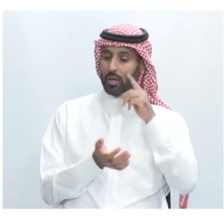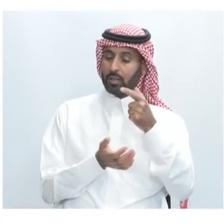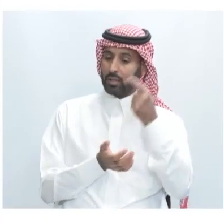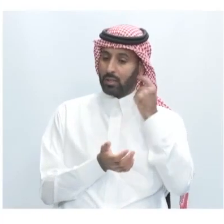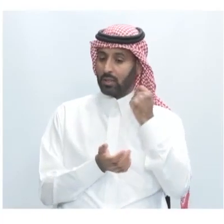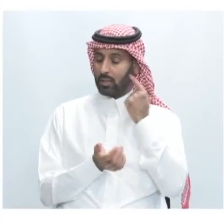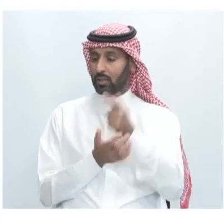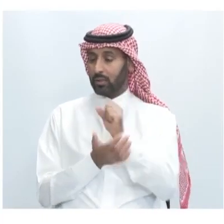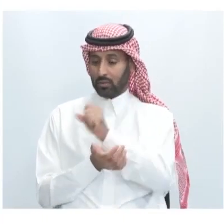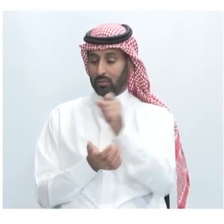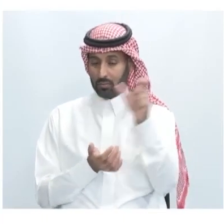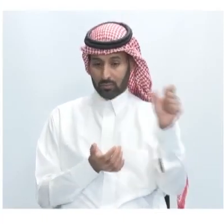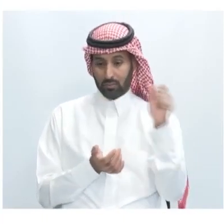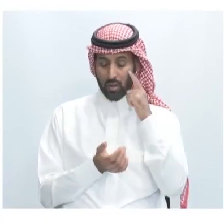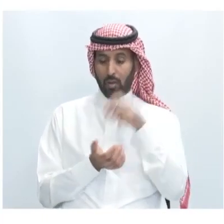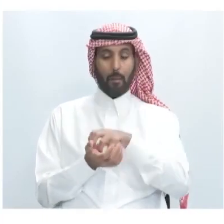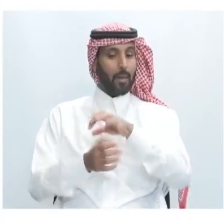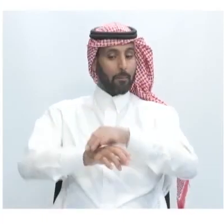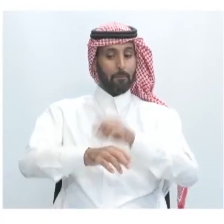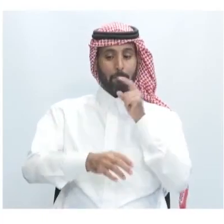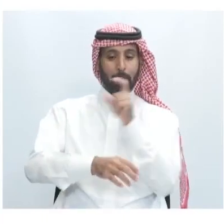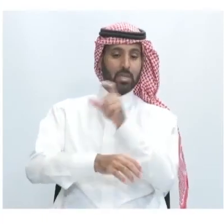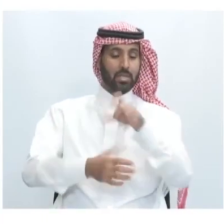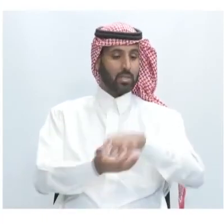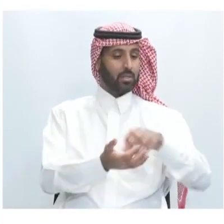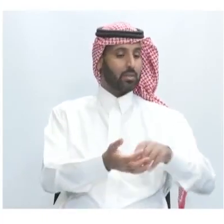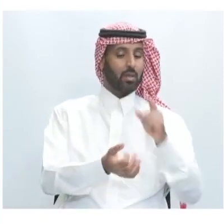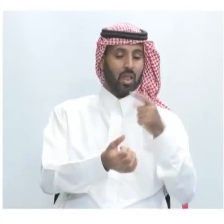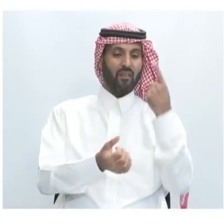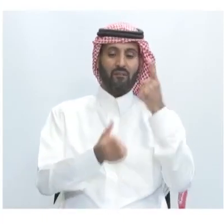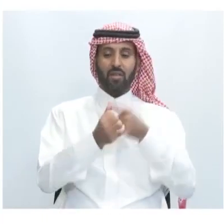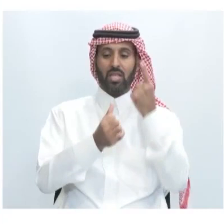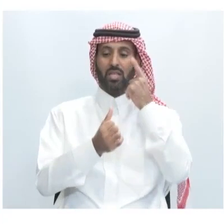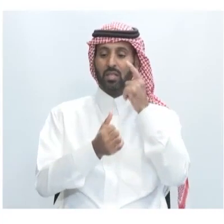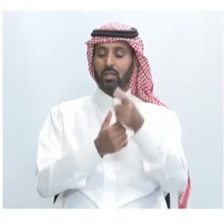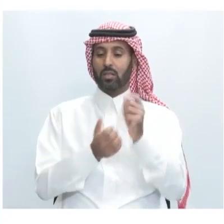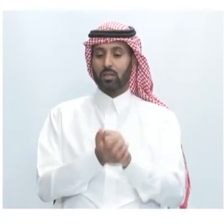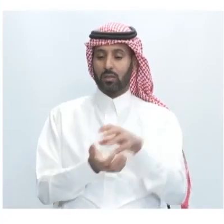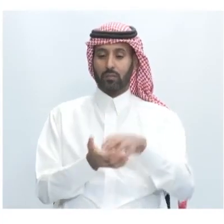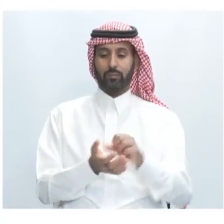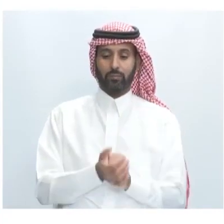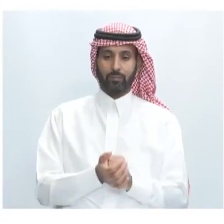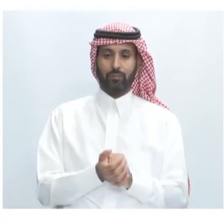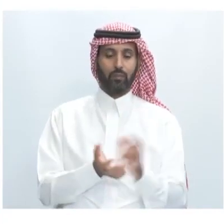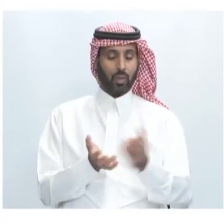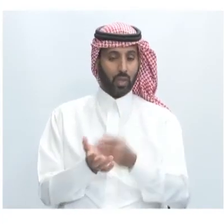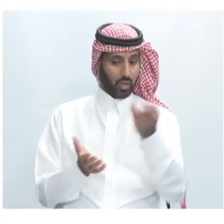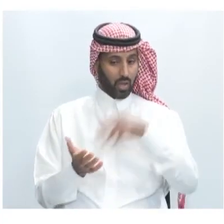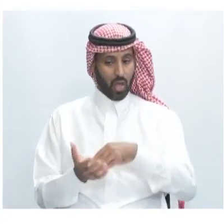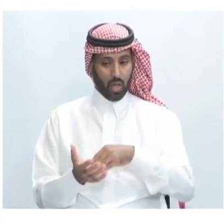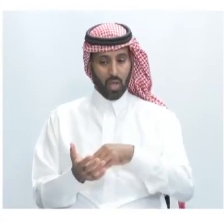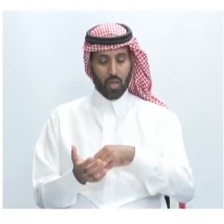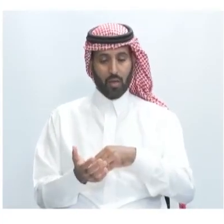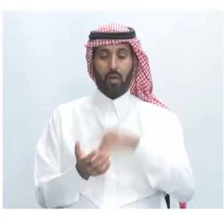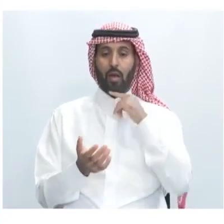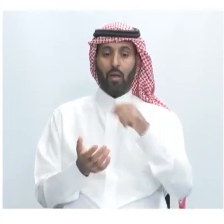nouns, specific people, places, organizations, the first word of quoted sentence. So again,